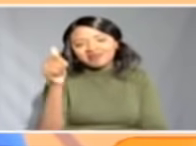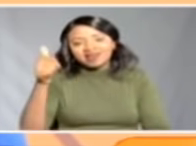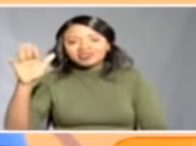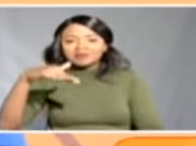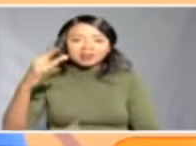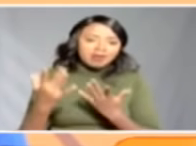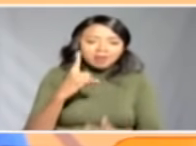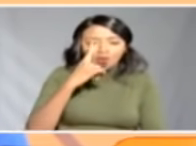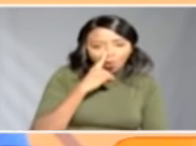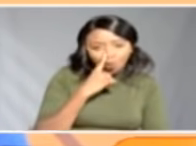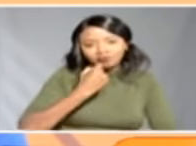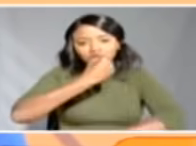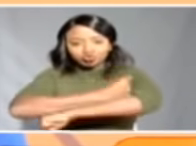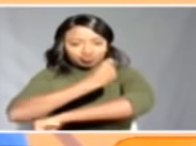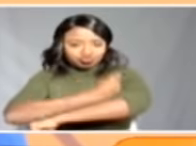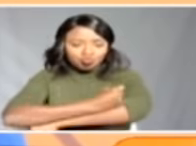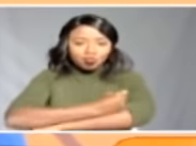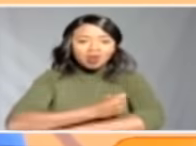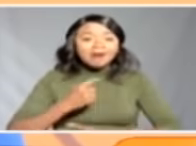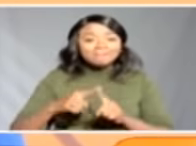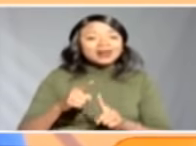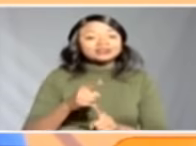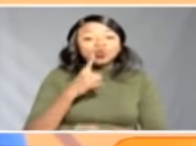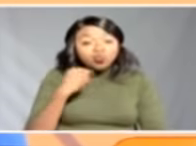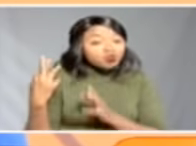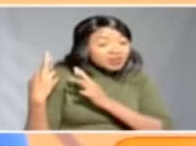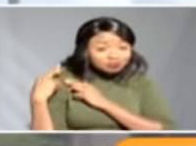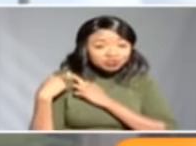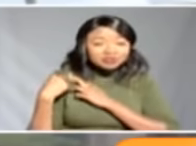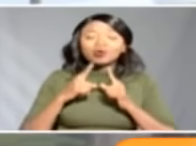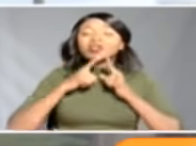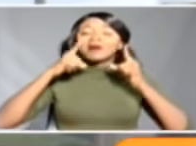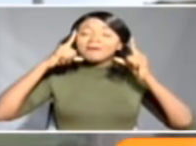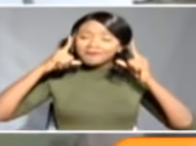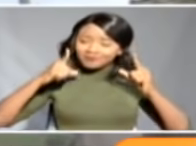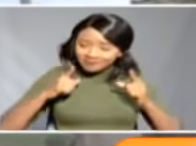the home, the schools, but by religious leaders.